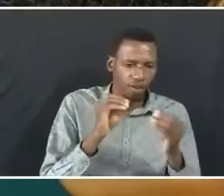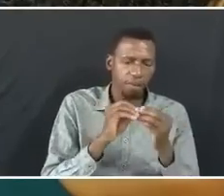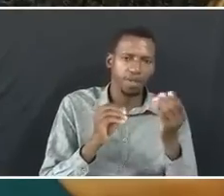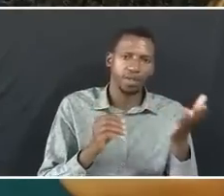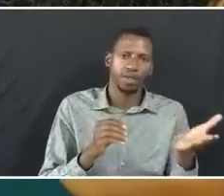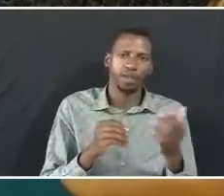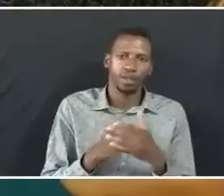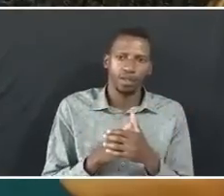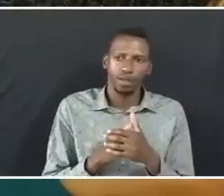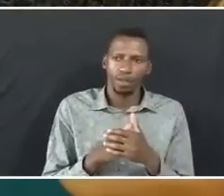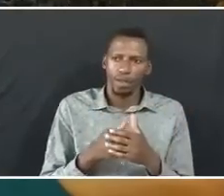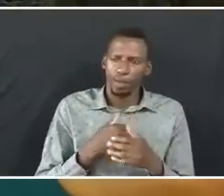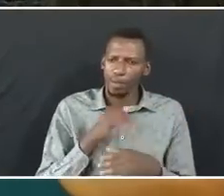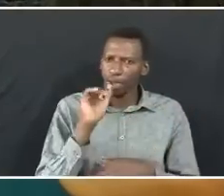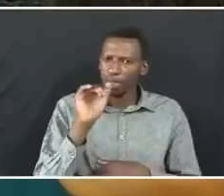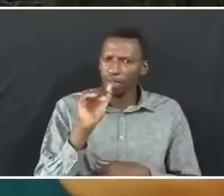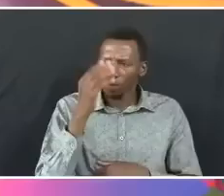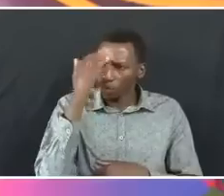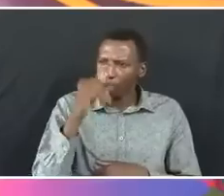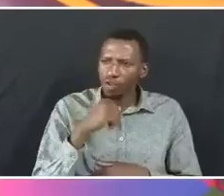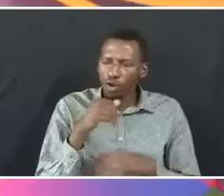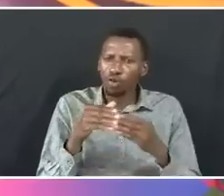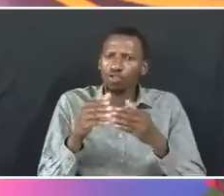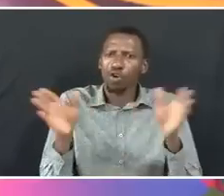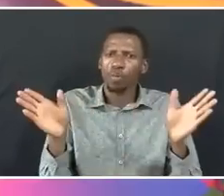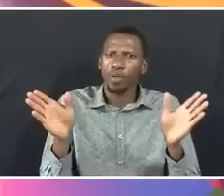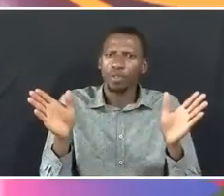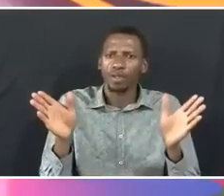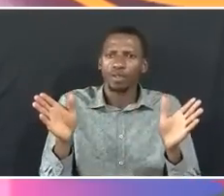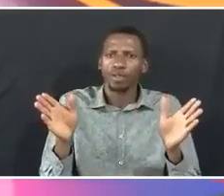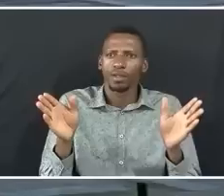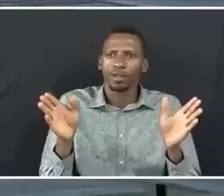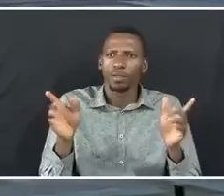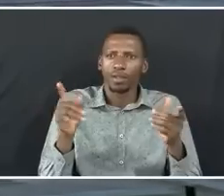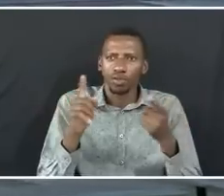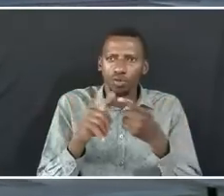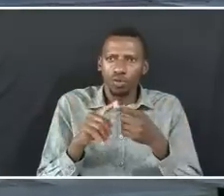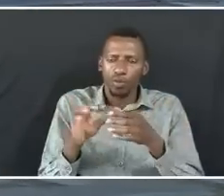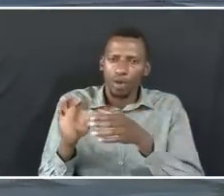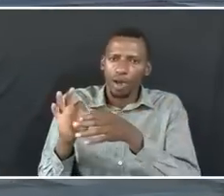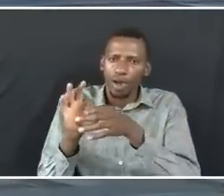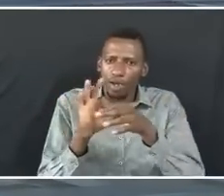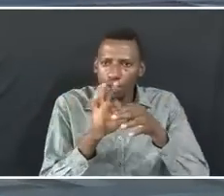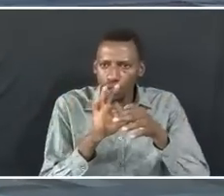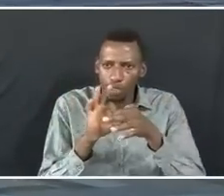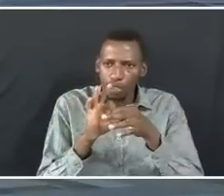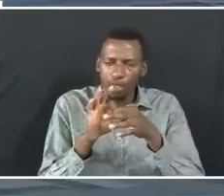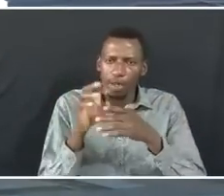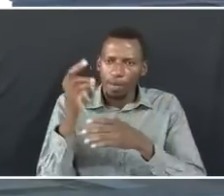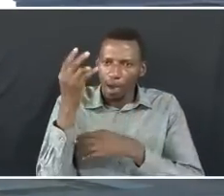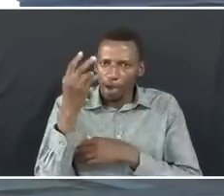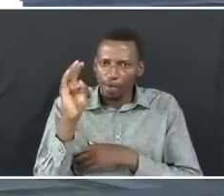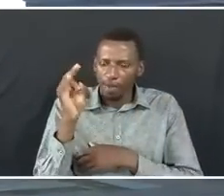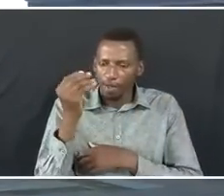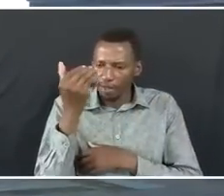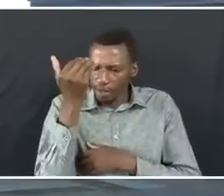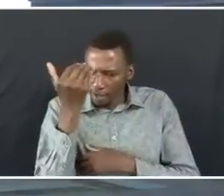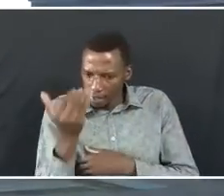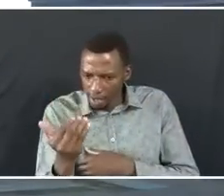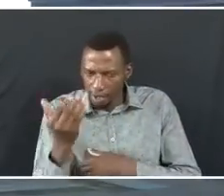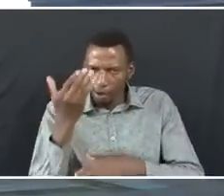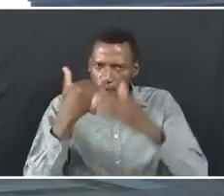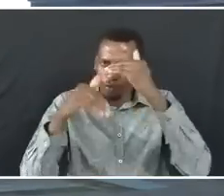And I asked them, why couldn't you open it up to Association of Adventist Young Professionals, 35